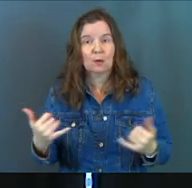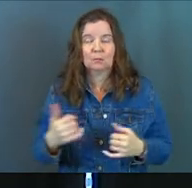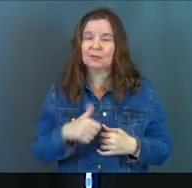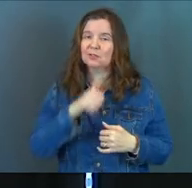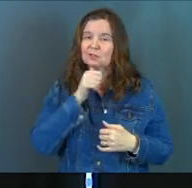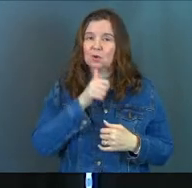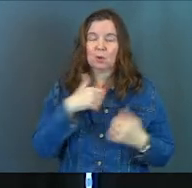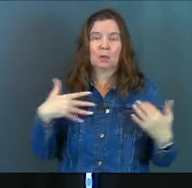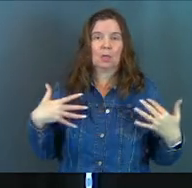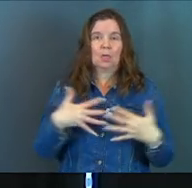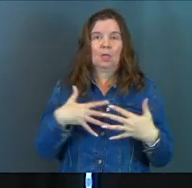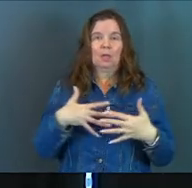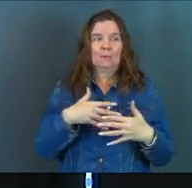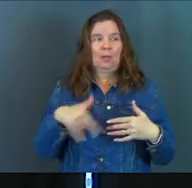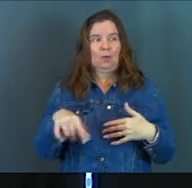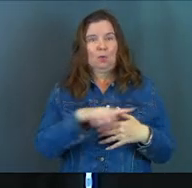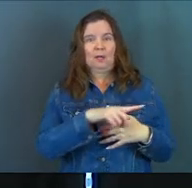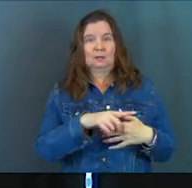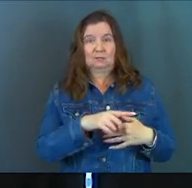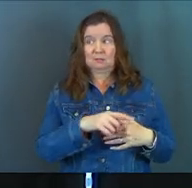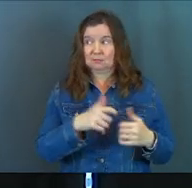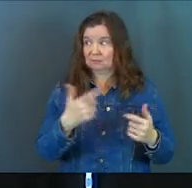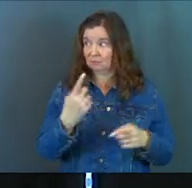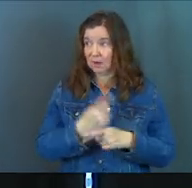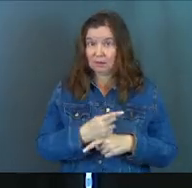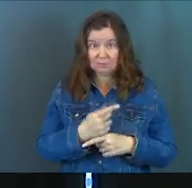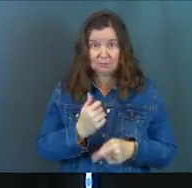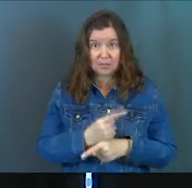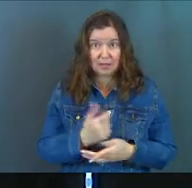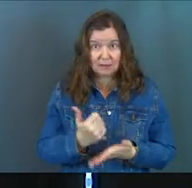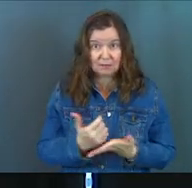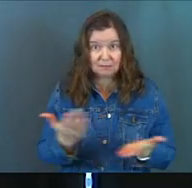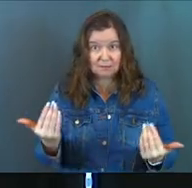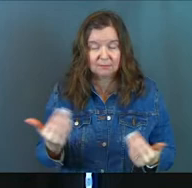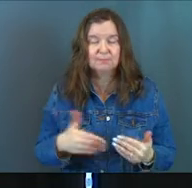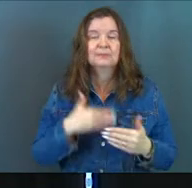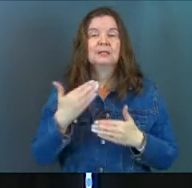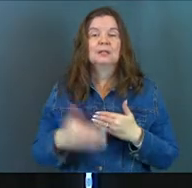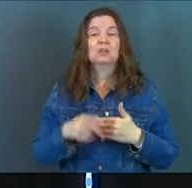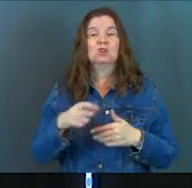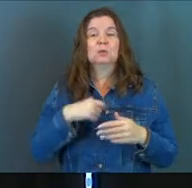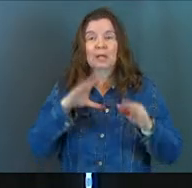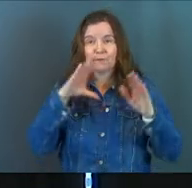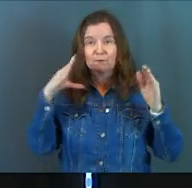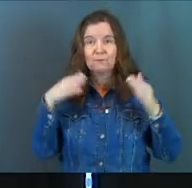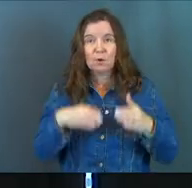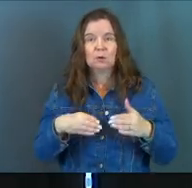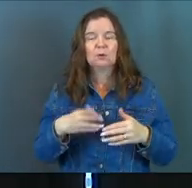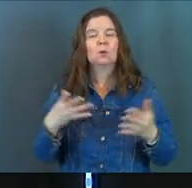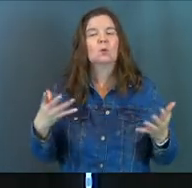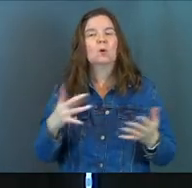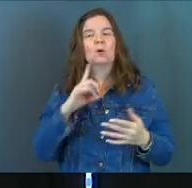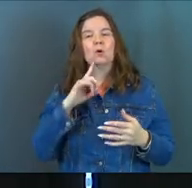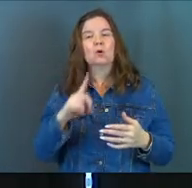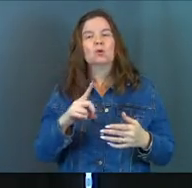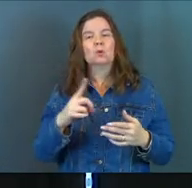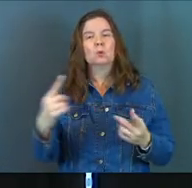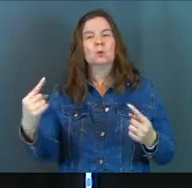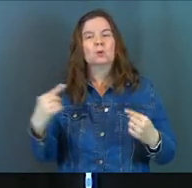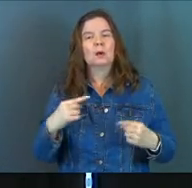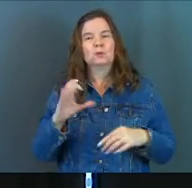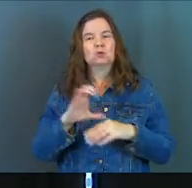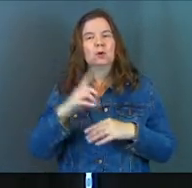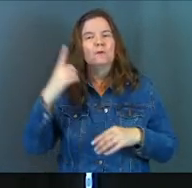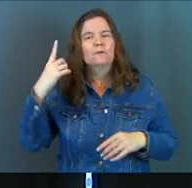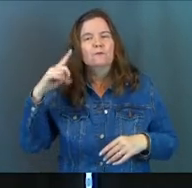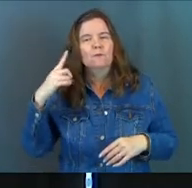and don't get intimidated by the rest. Can I get a big amen? Amen. Next is you need focus. What are you coming to